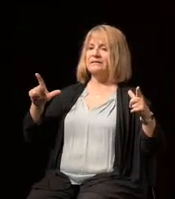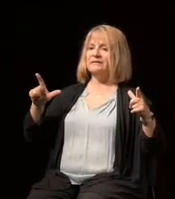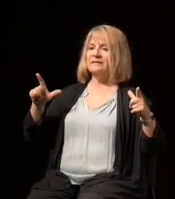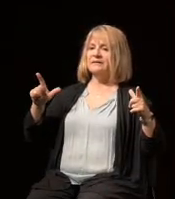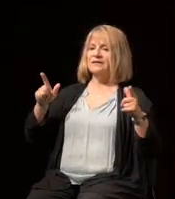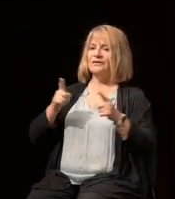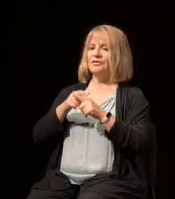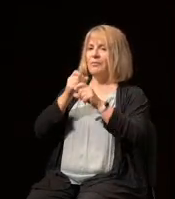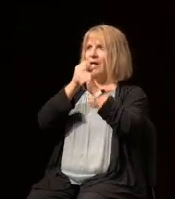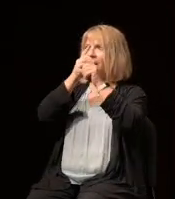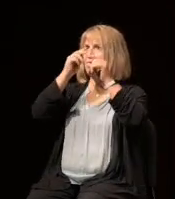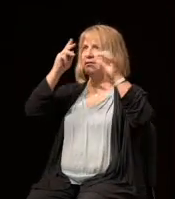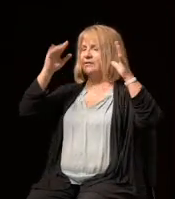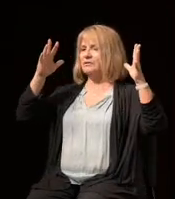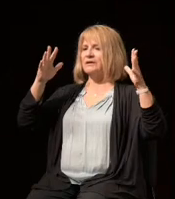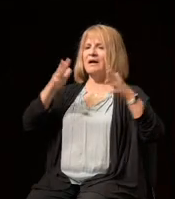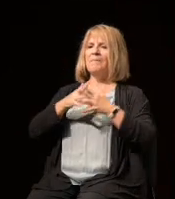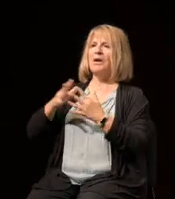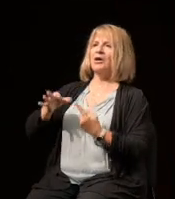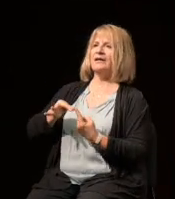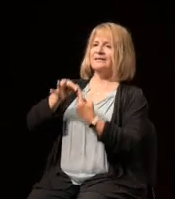of American exceptionalism.